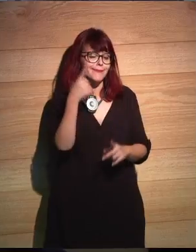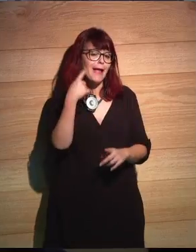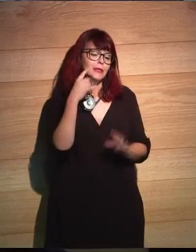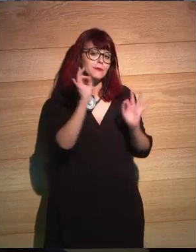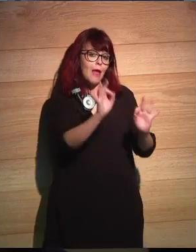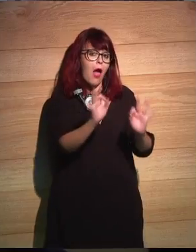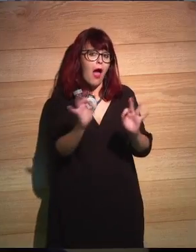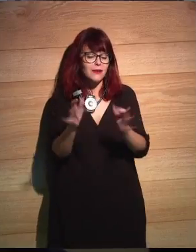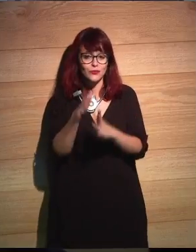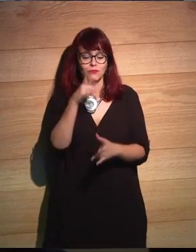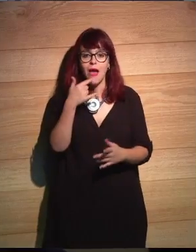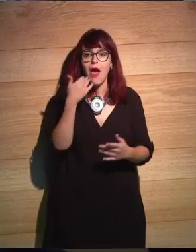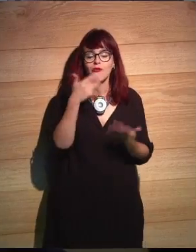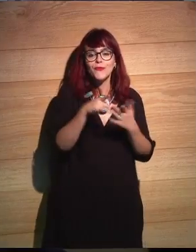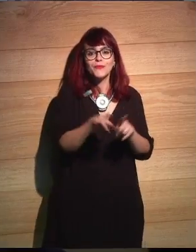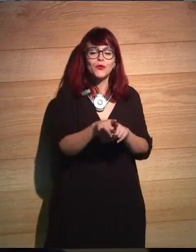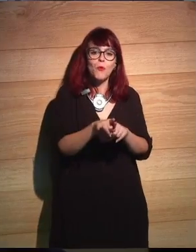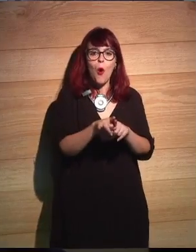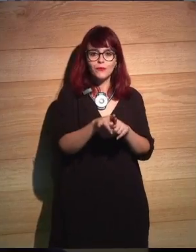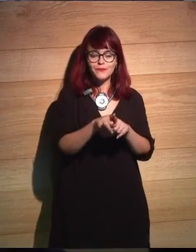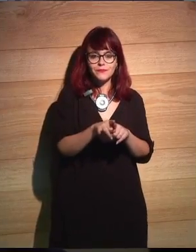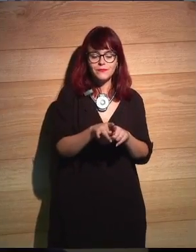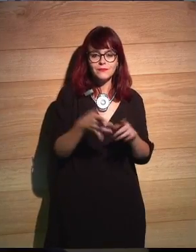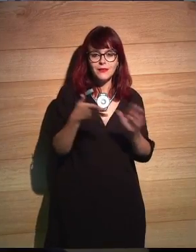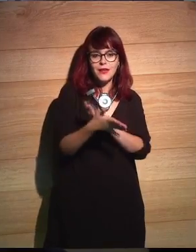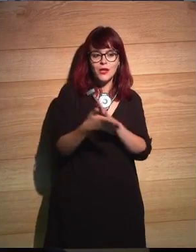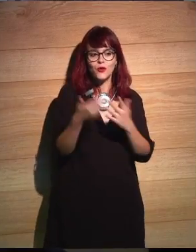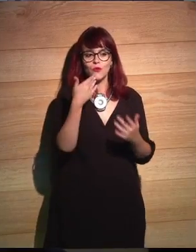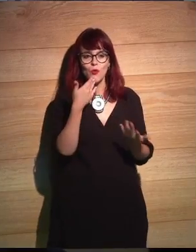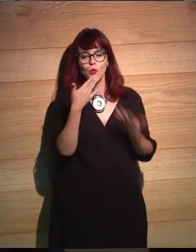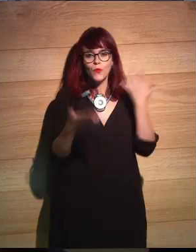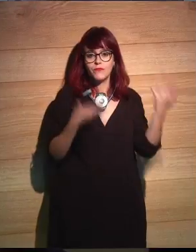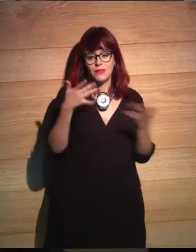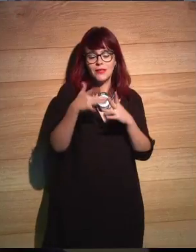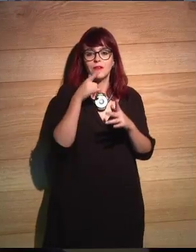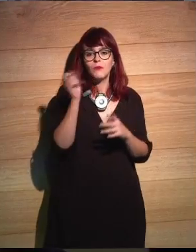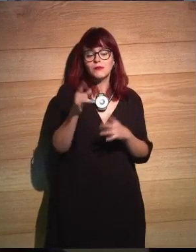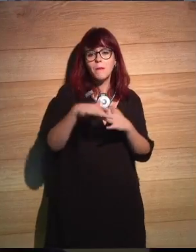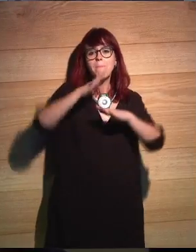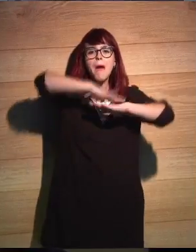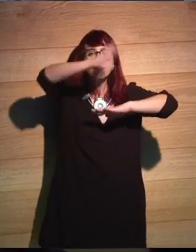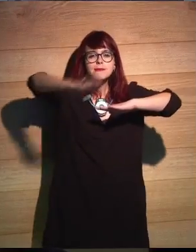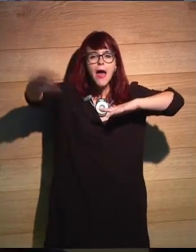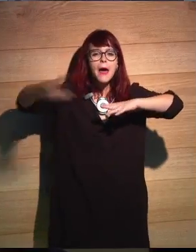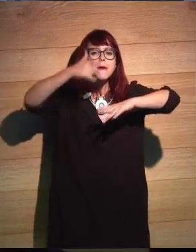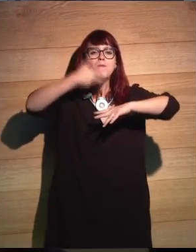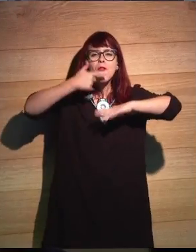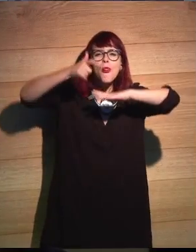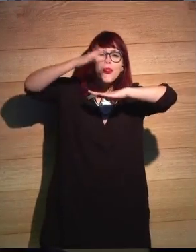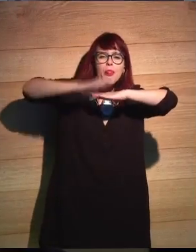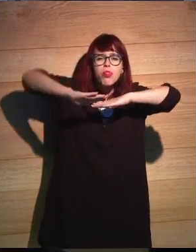course, the obvious thing is remote landscape, very